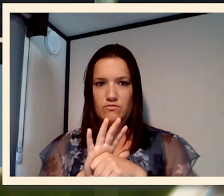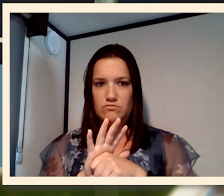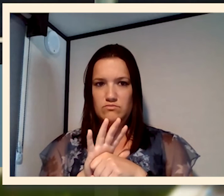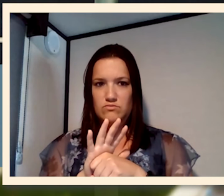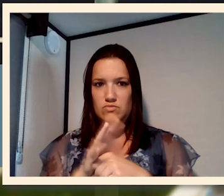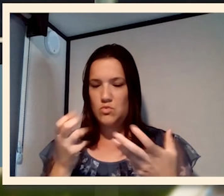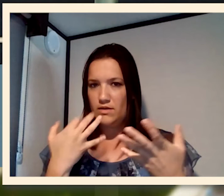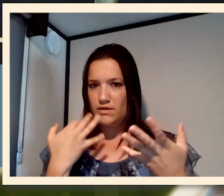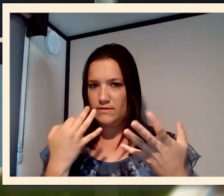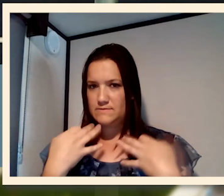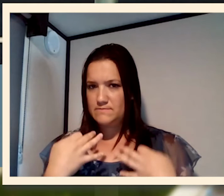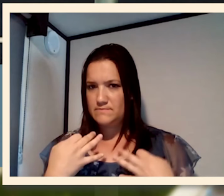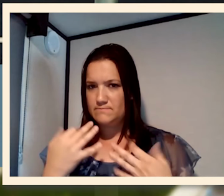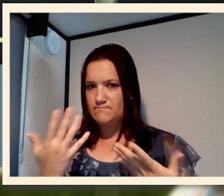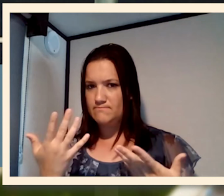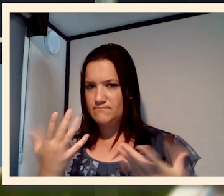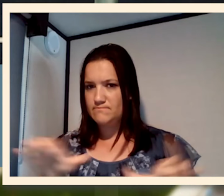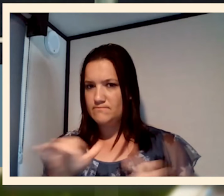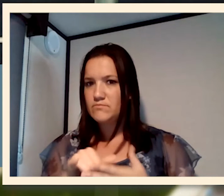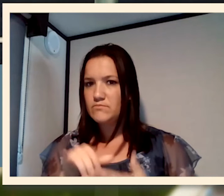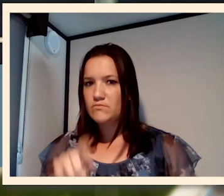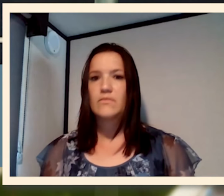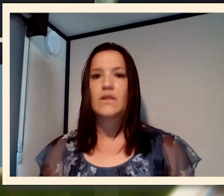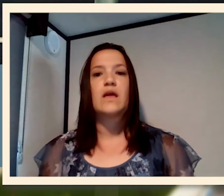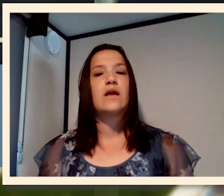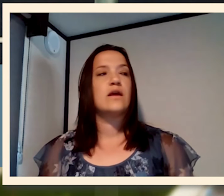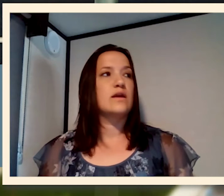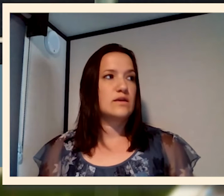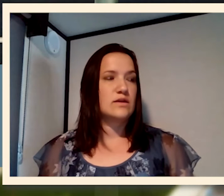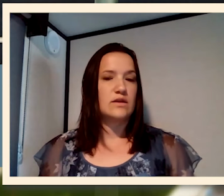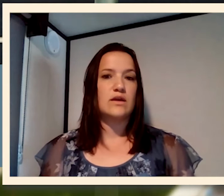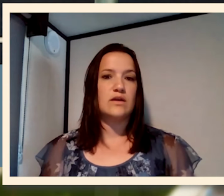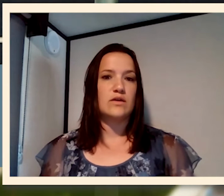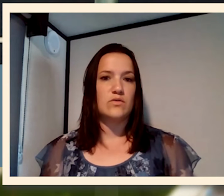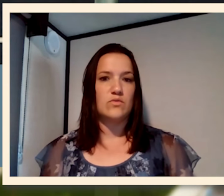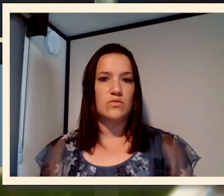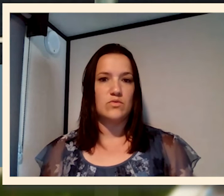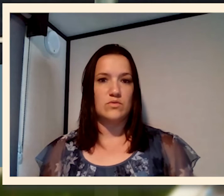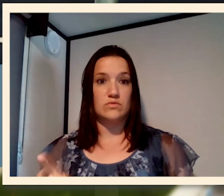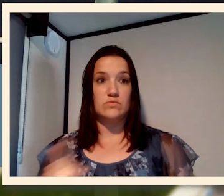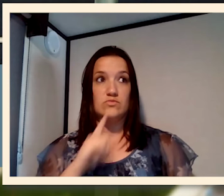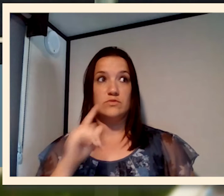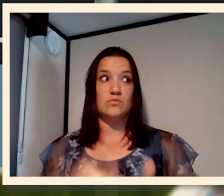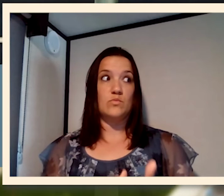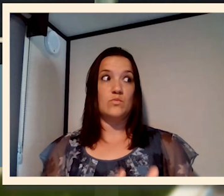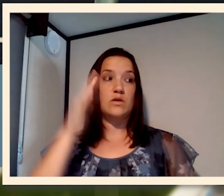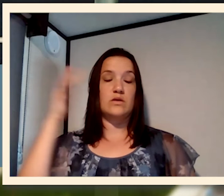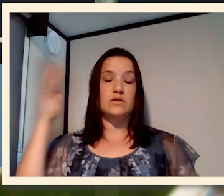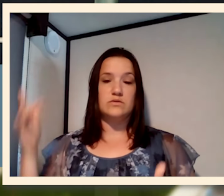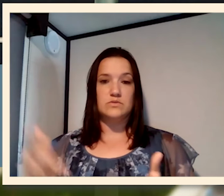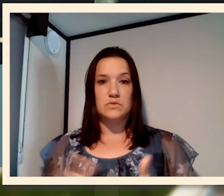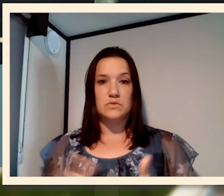wasn't related to COVID. So do you want to kind of explain why that was called? Yeah, they used to be a rare